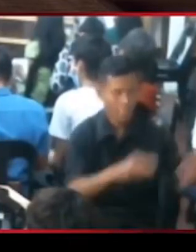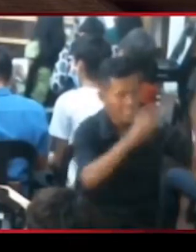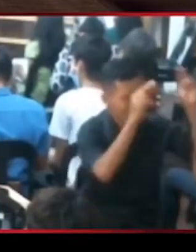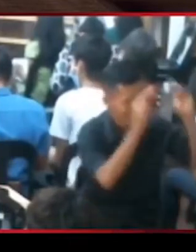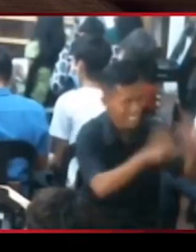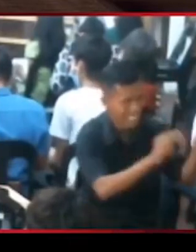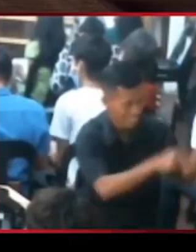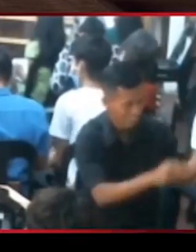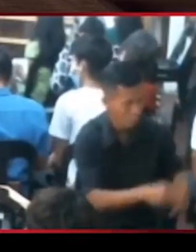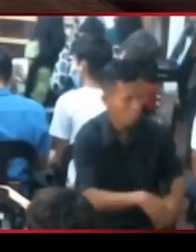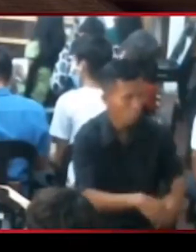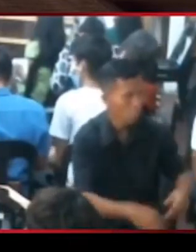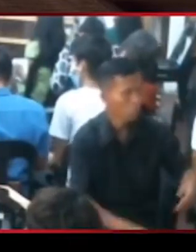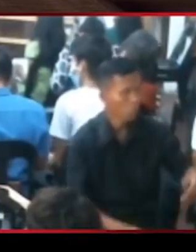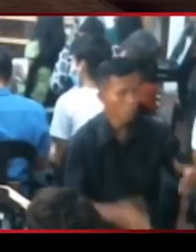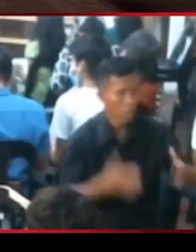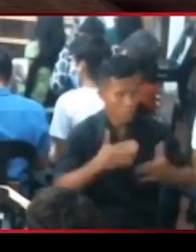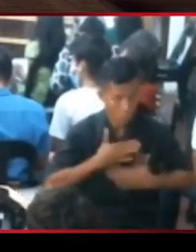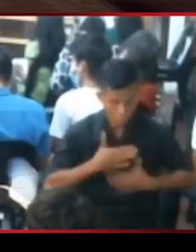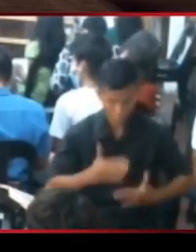needful to the body,